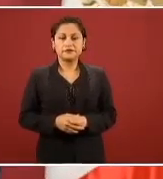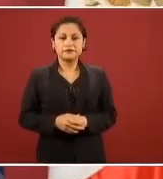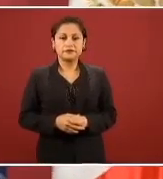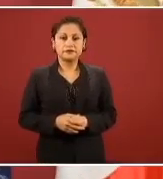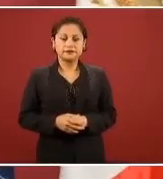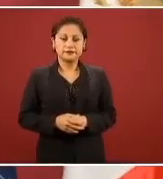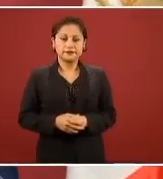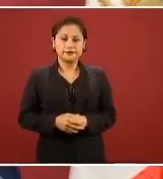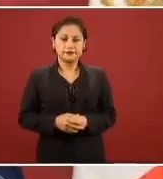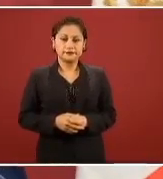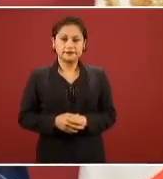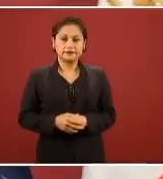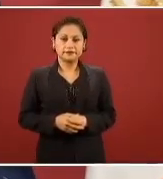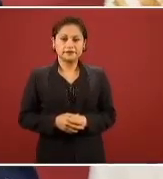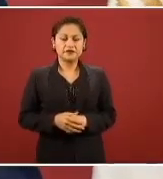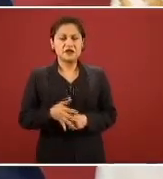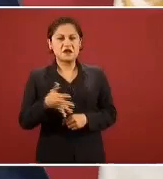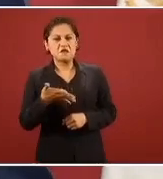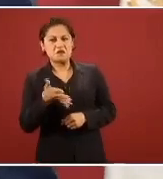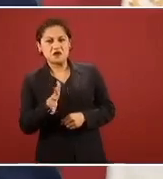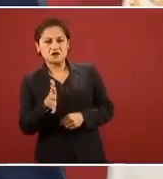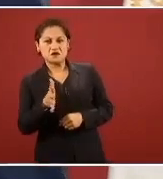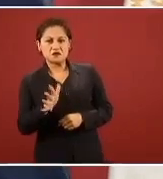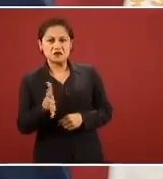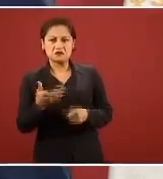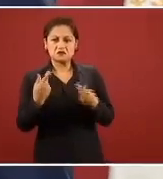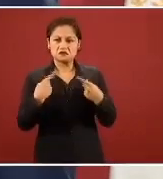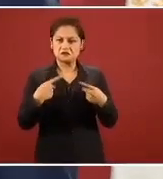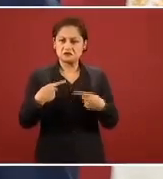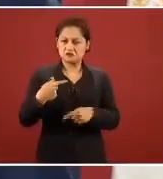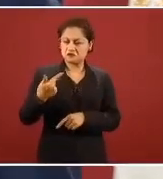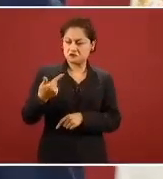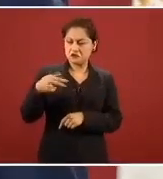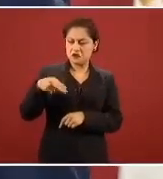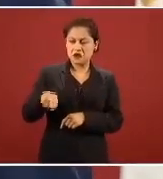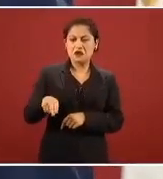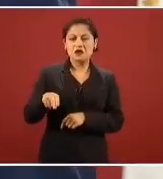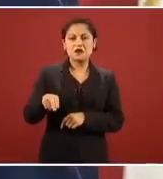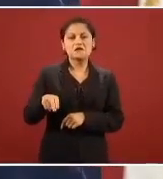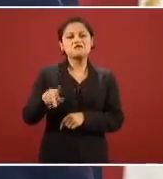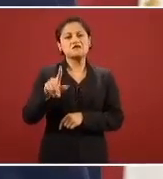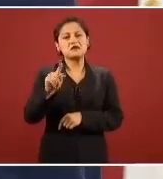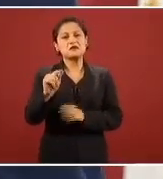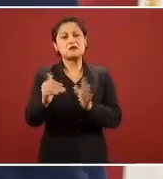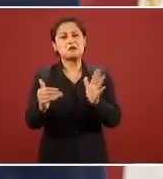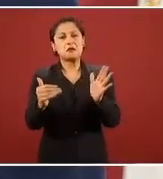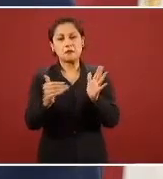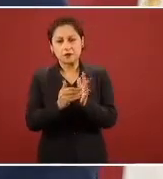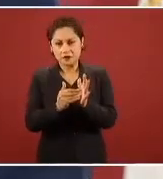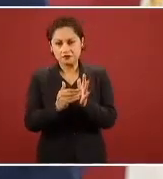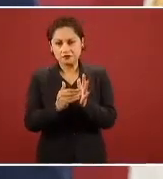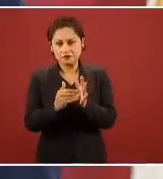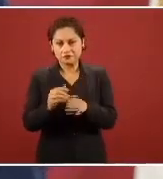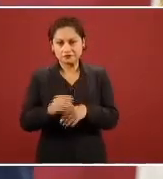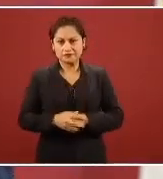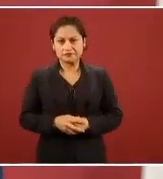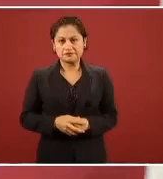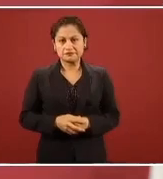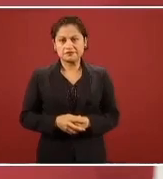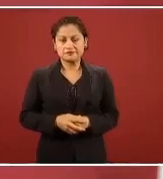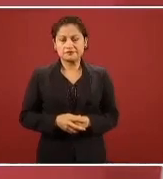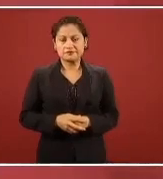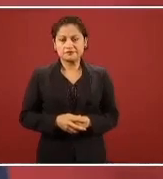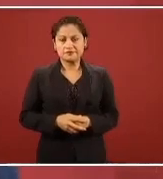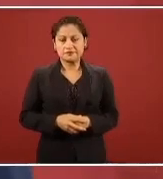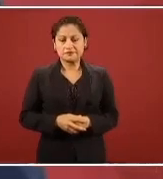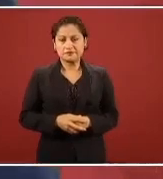un poco más de 70,000 elementos. And we already have more than 70,000 units. Podemos decir, and